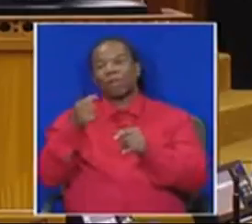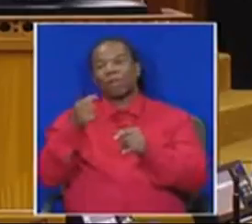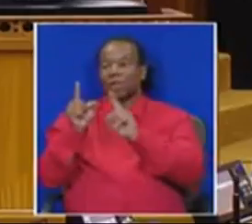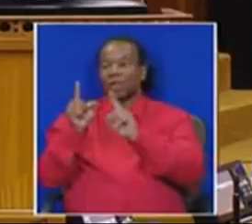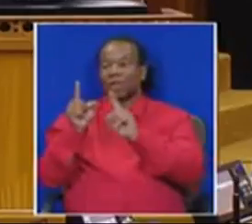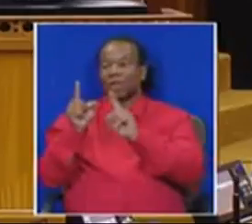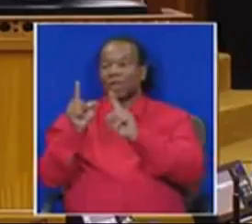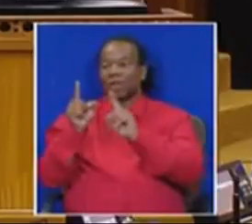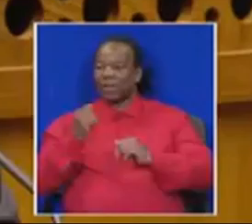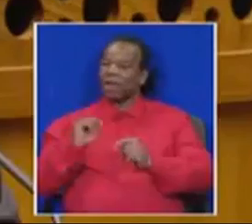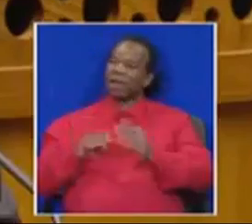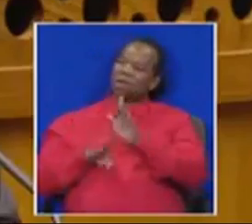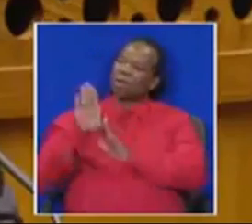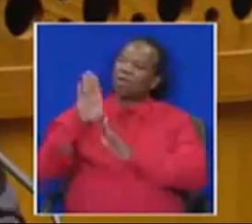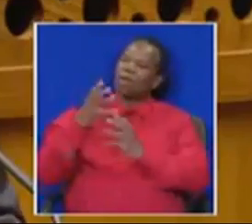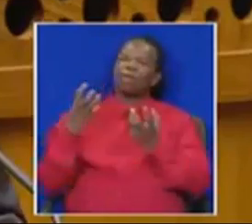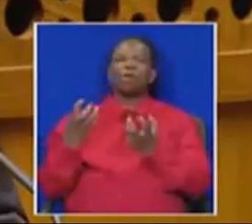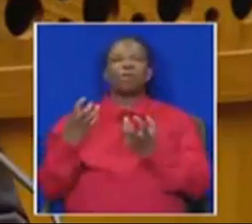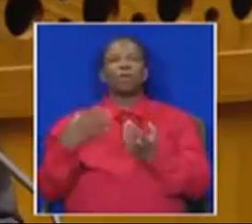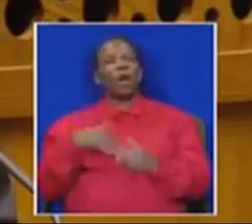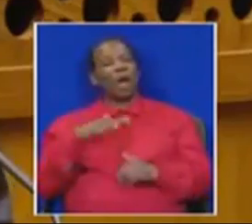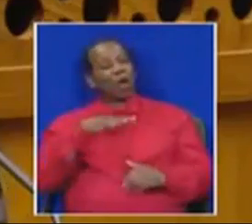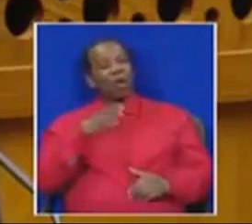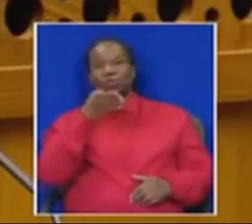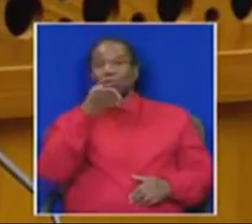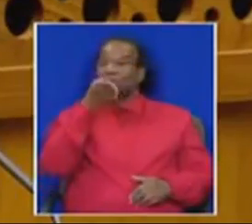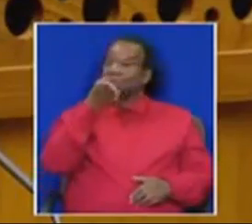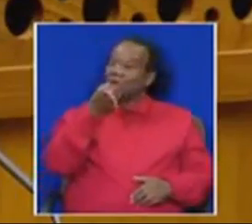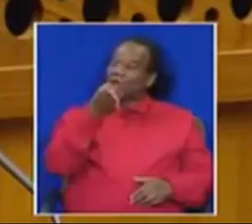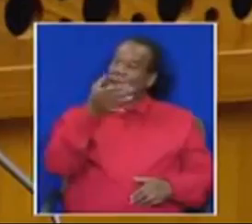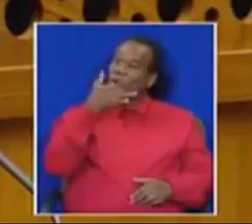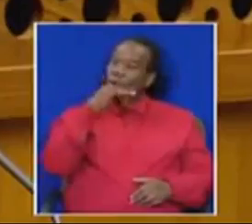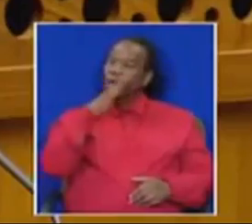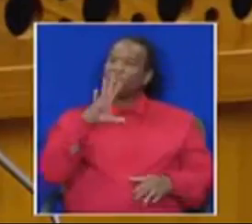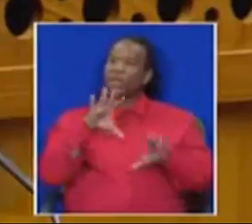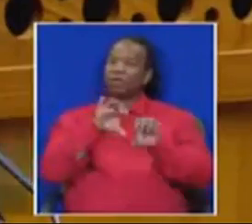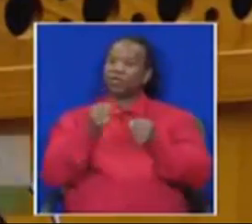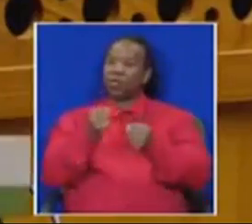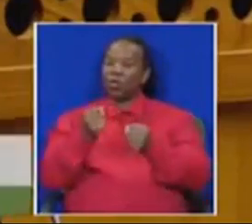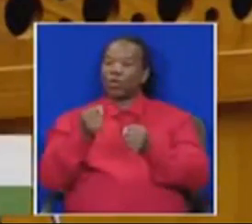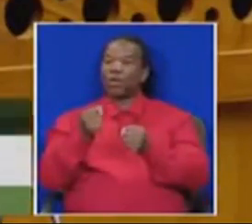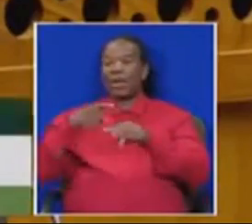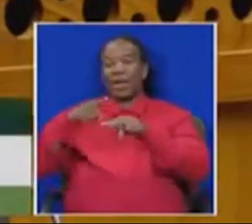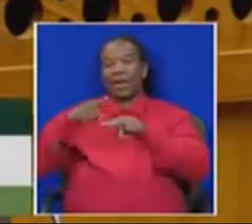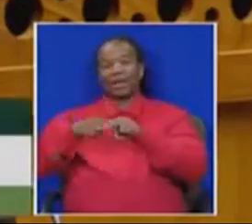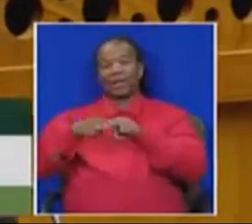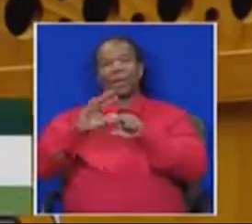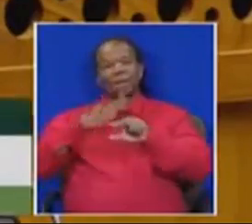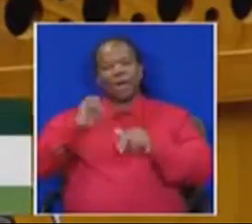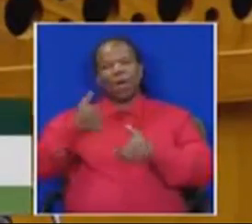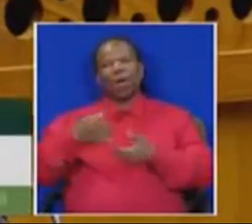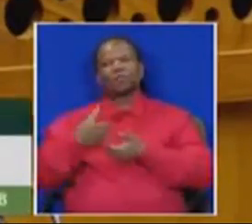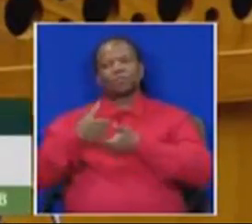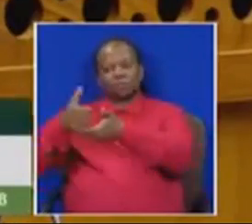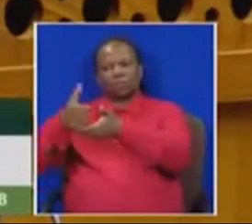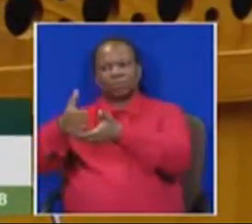want to be there when the people win the battle against AIDS. I want to lend a hand.